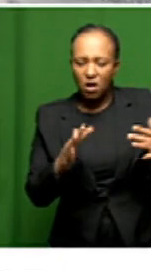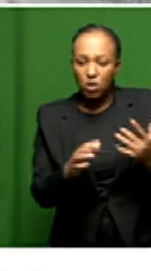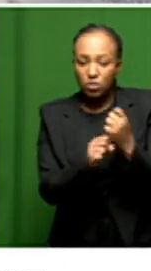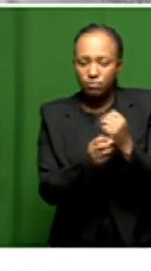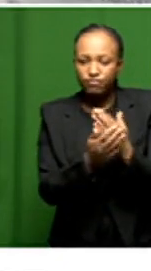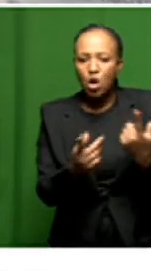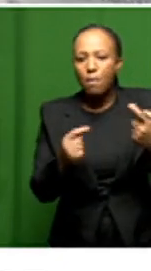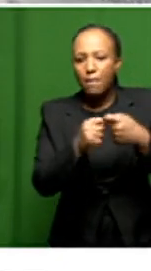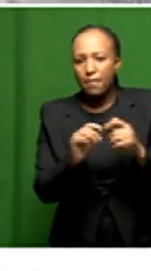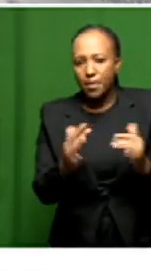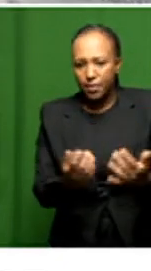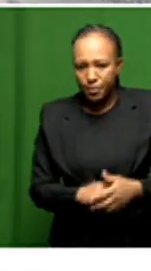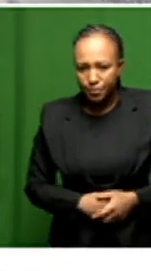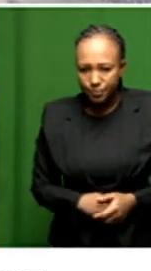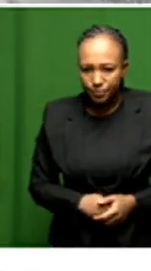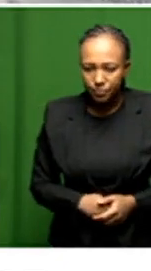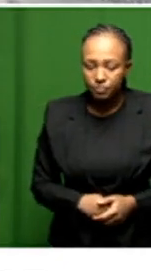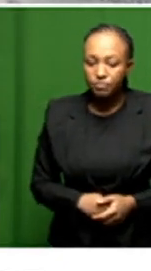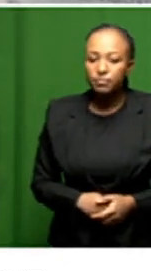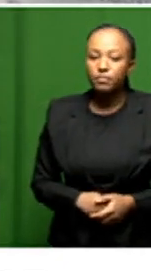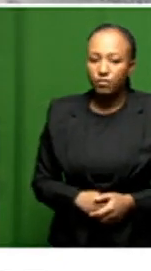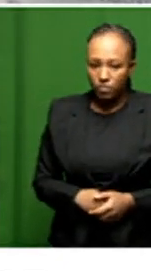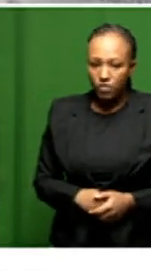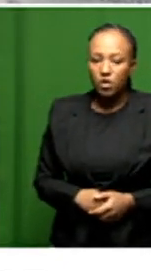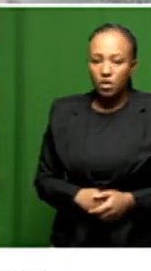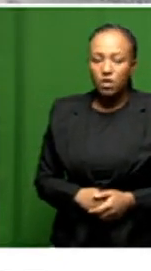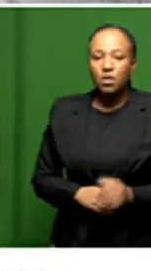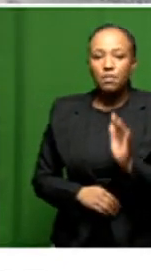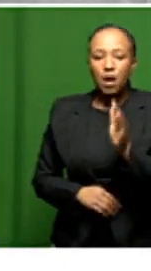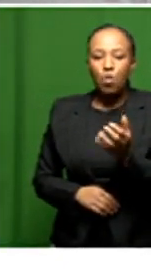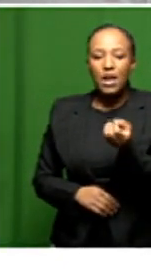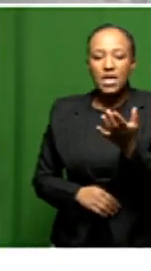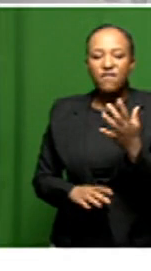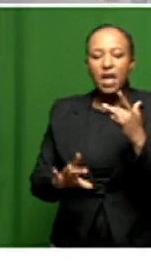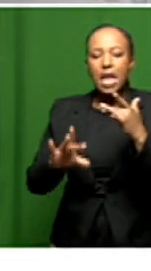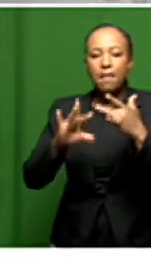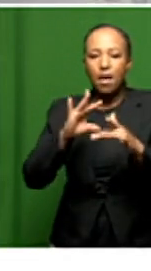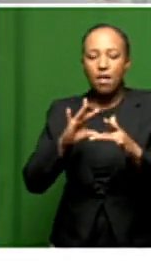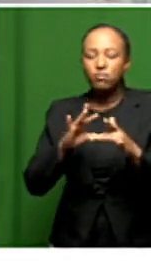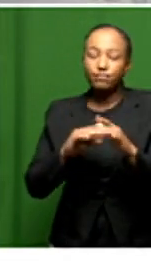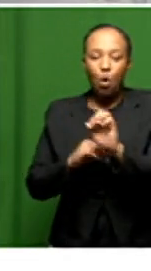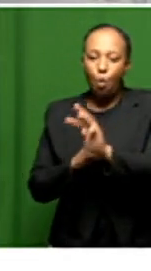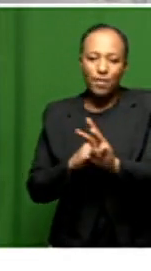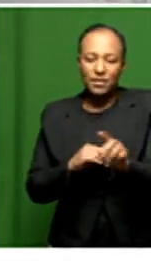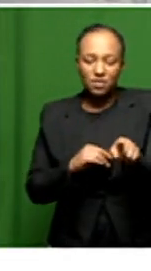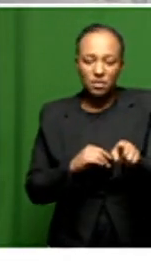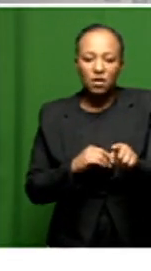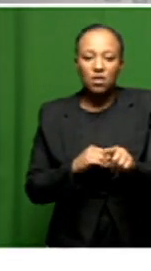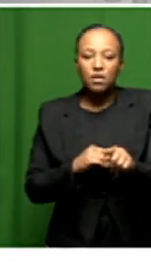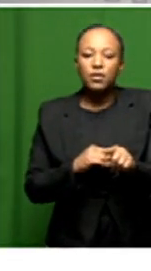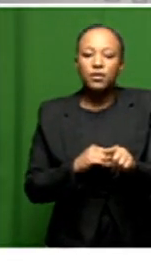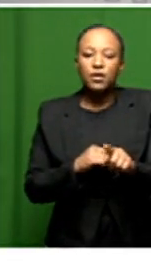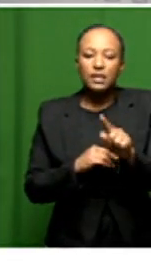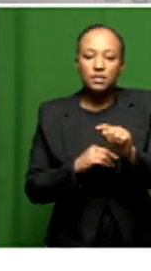making contributions. Super. Yes. So I'm going to give our email address, or the website address for Tshikululu, which